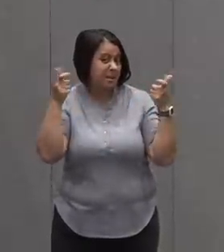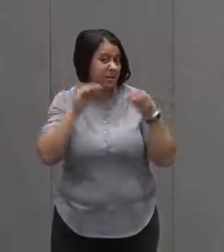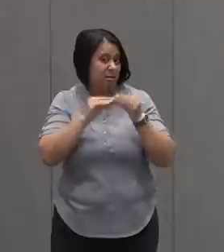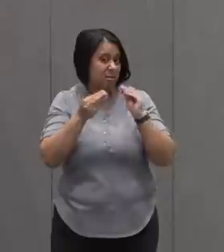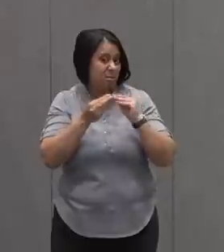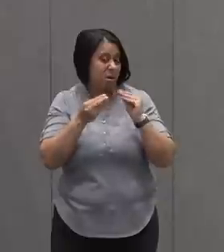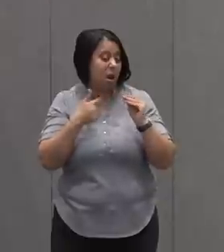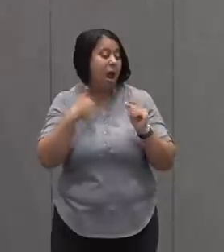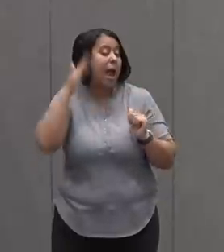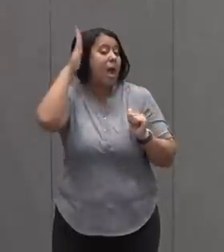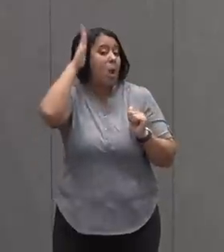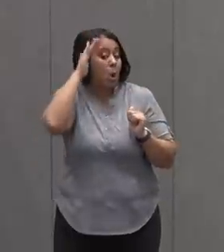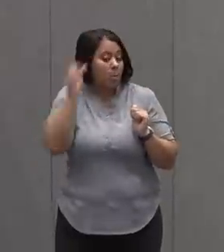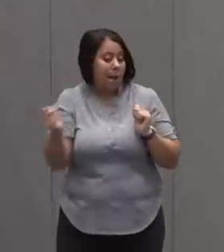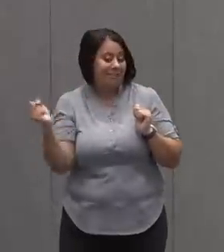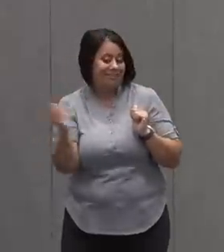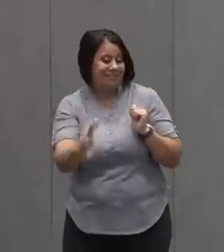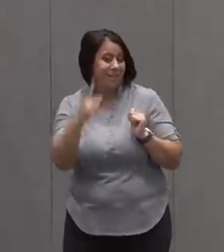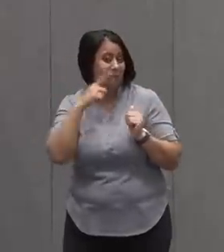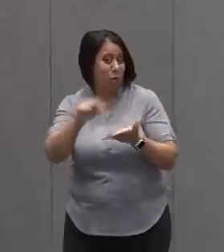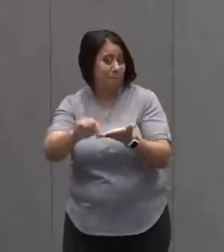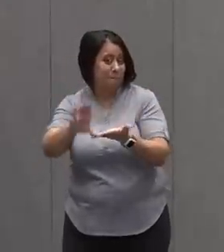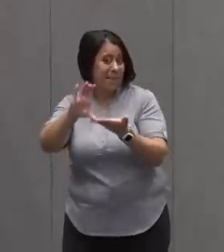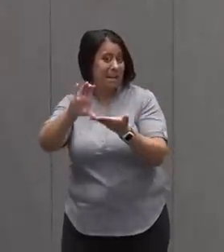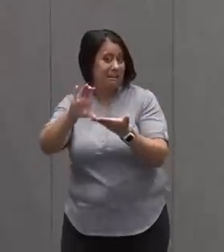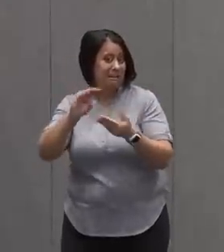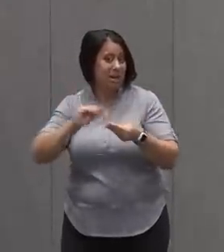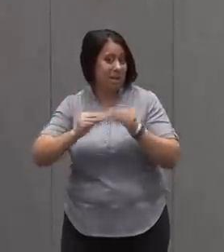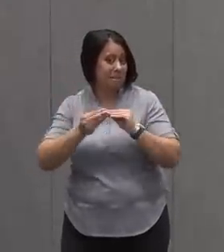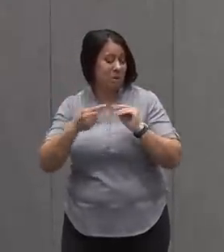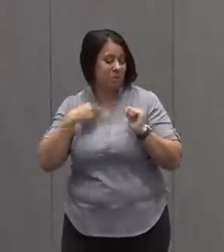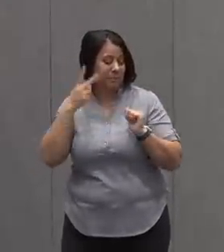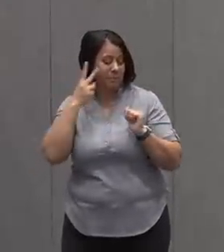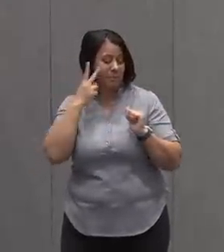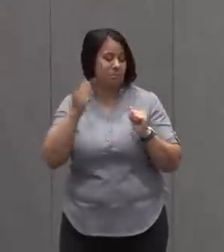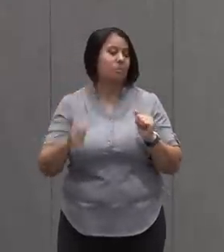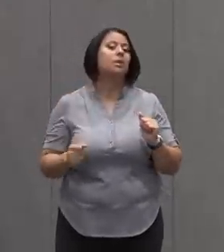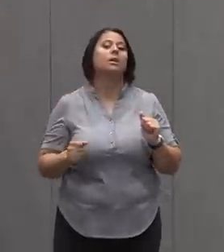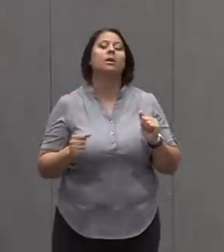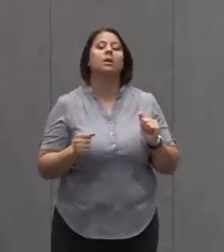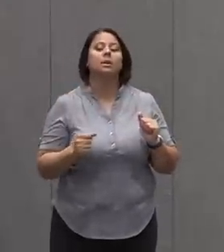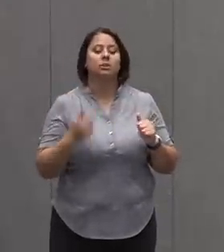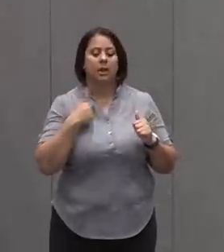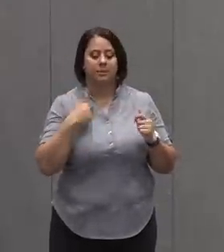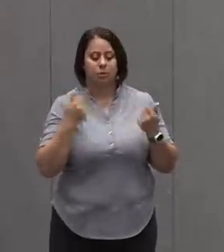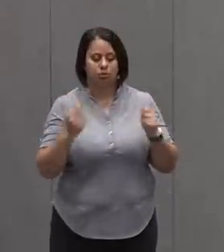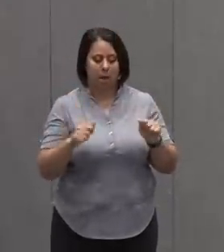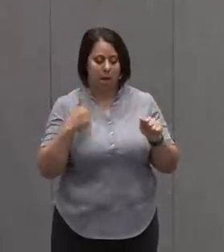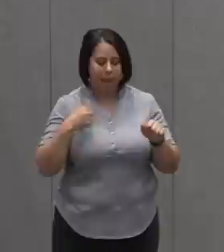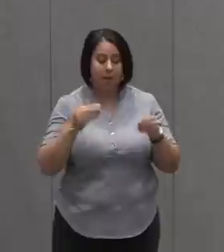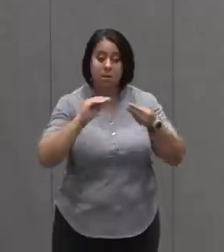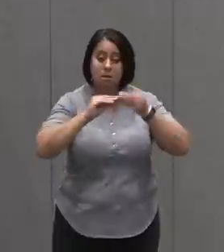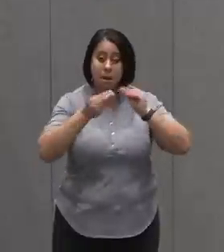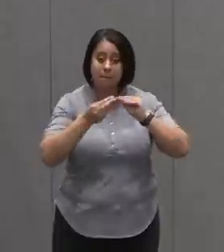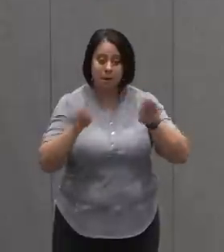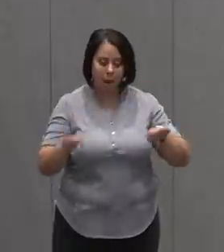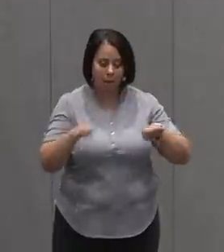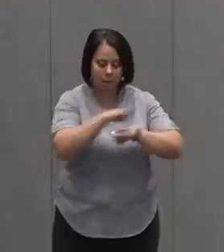my die is lucky today. I was rolling lots of good heavy dies today. So I'm going to think about my number